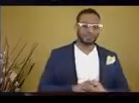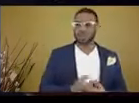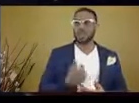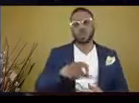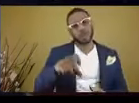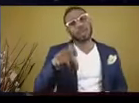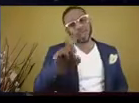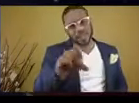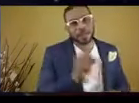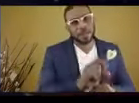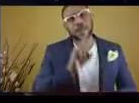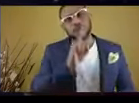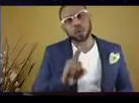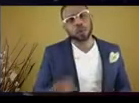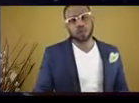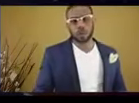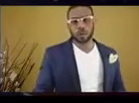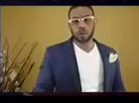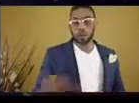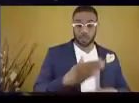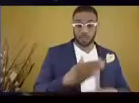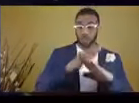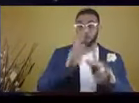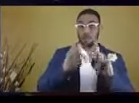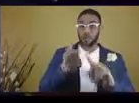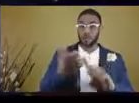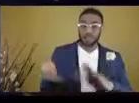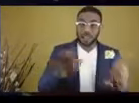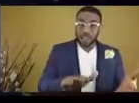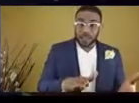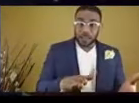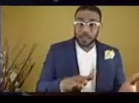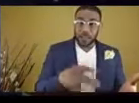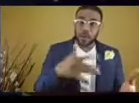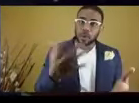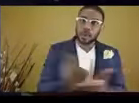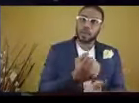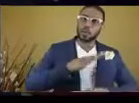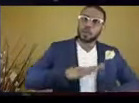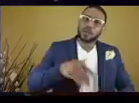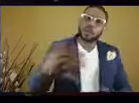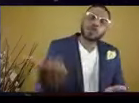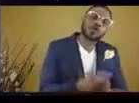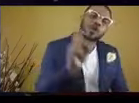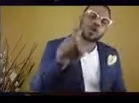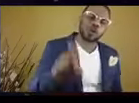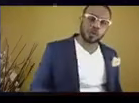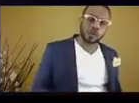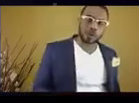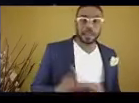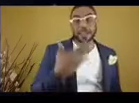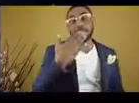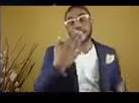to make sure we can prevent people from dying and that we get the relief we deserve. Thank you